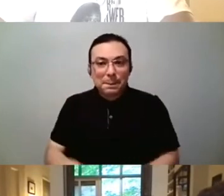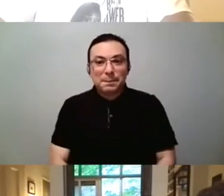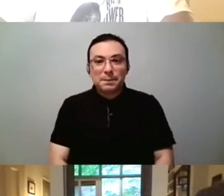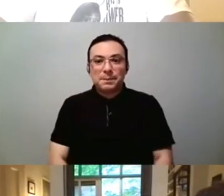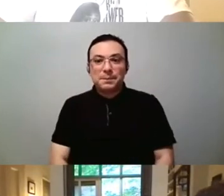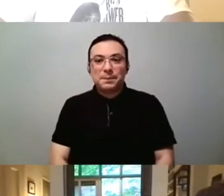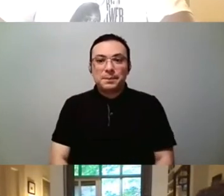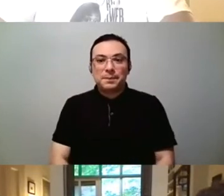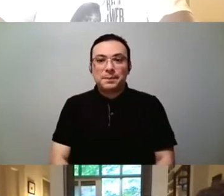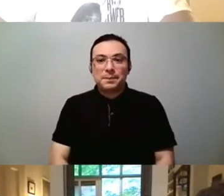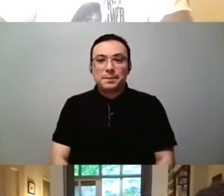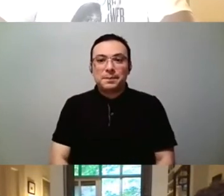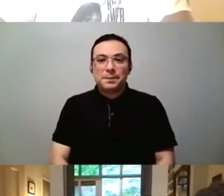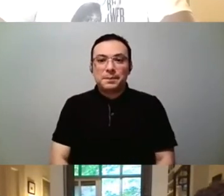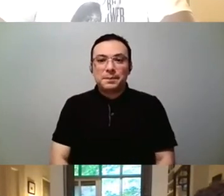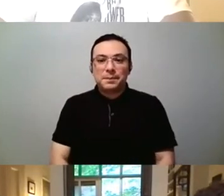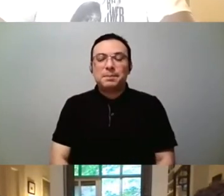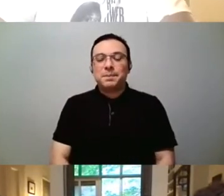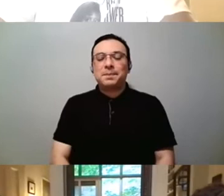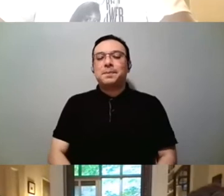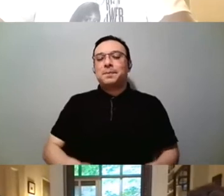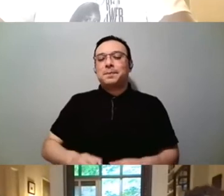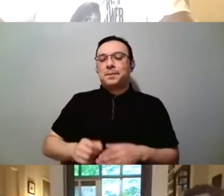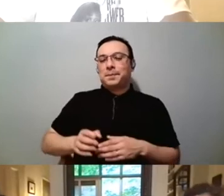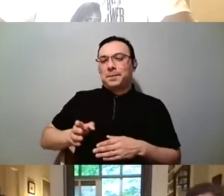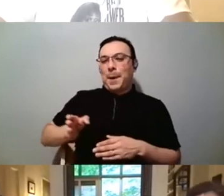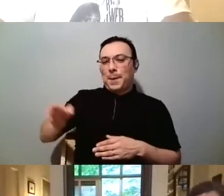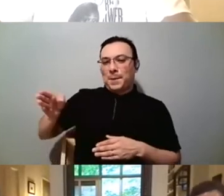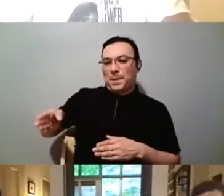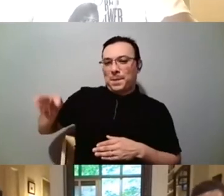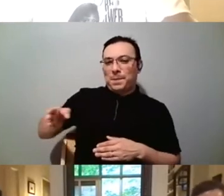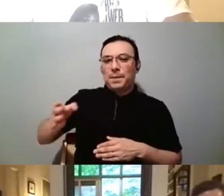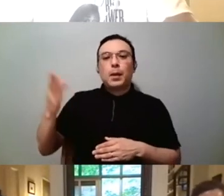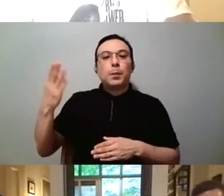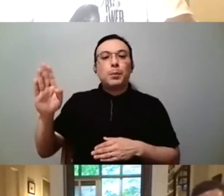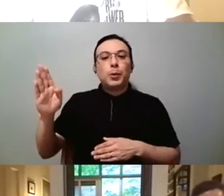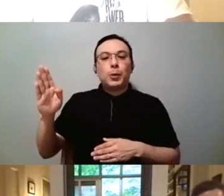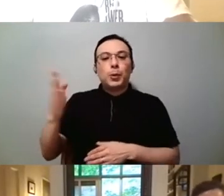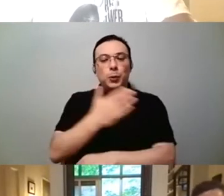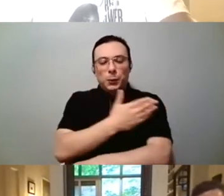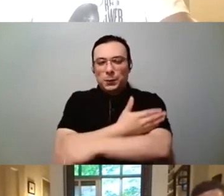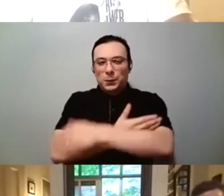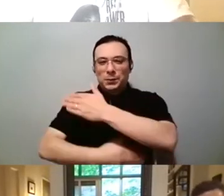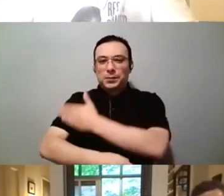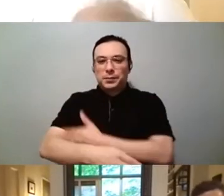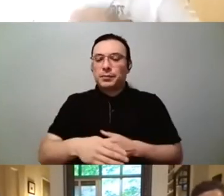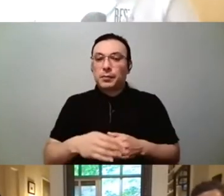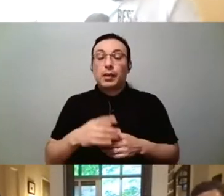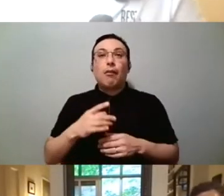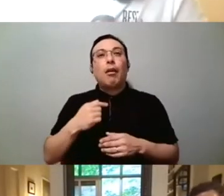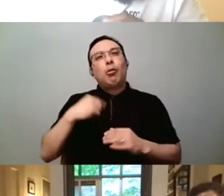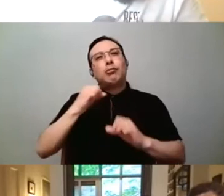that we are the free state of transplendency that